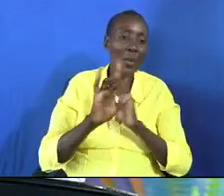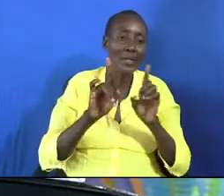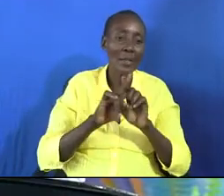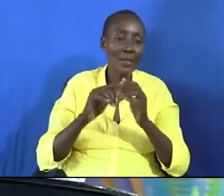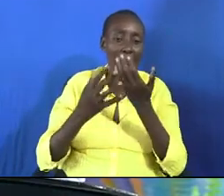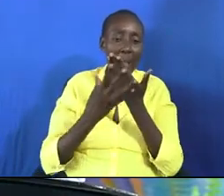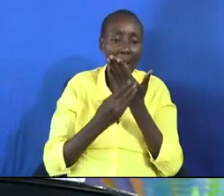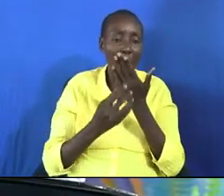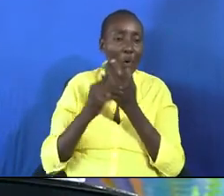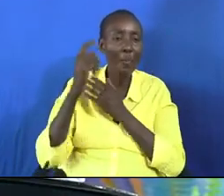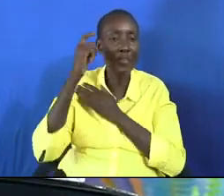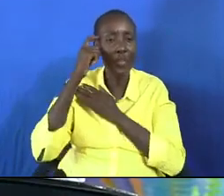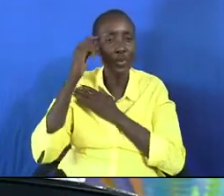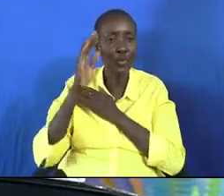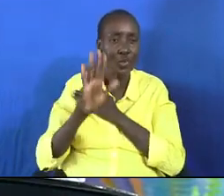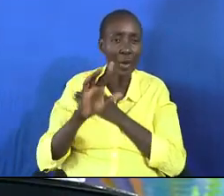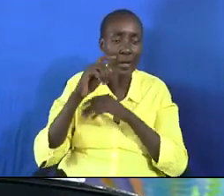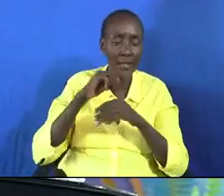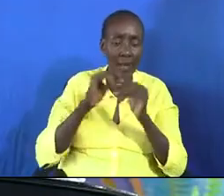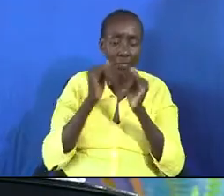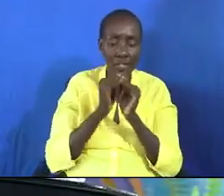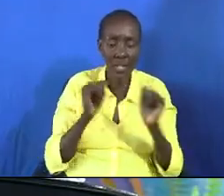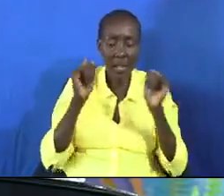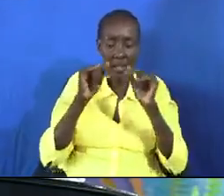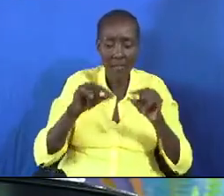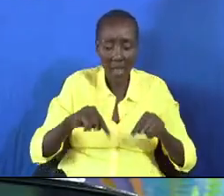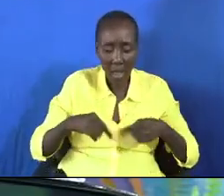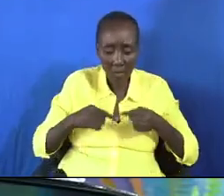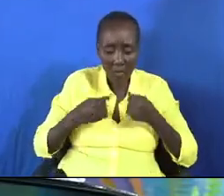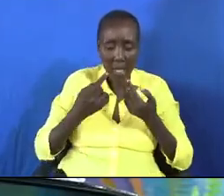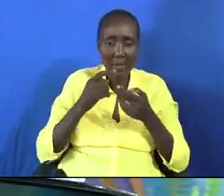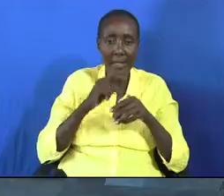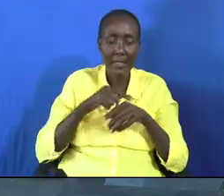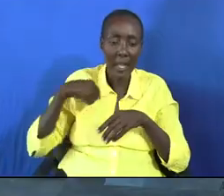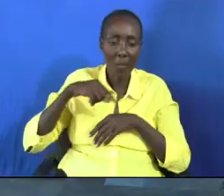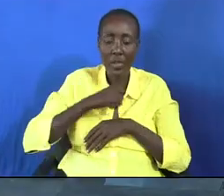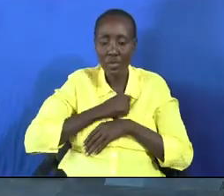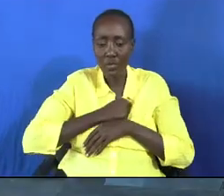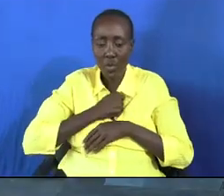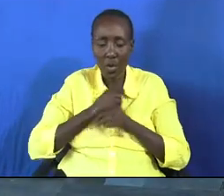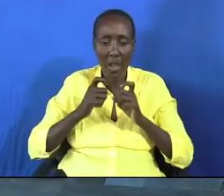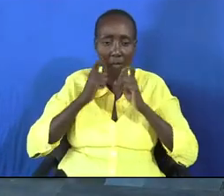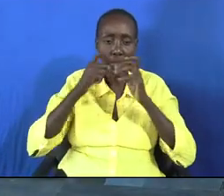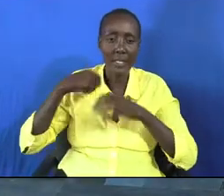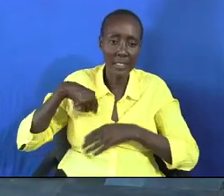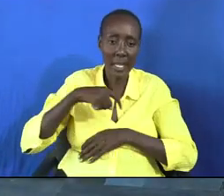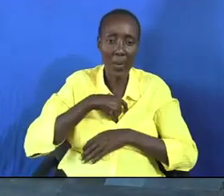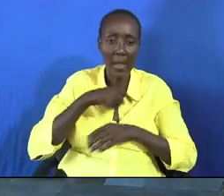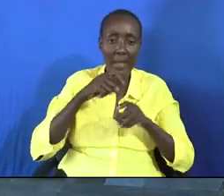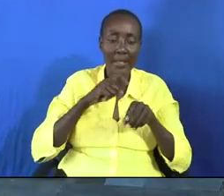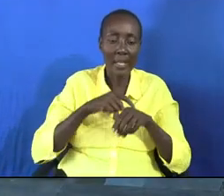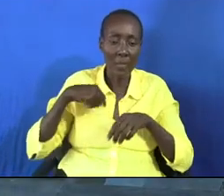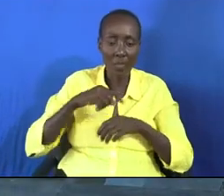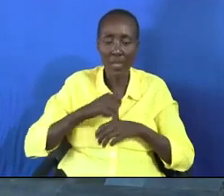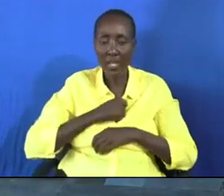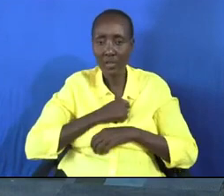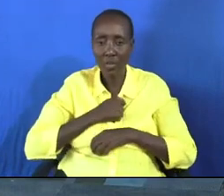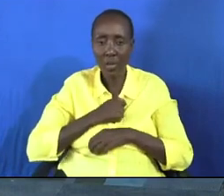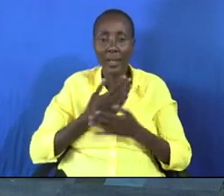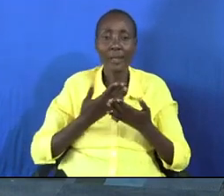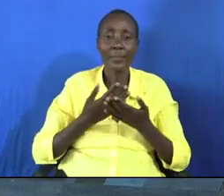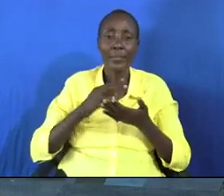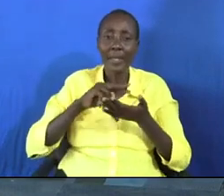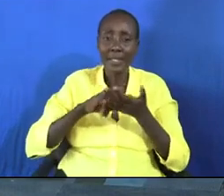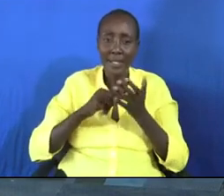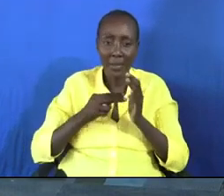thinking. So as we sanctify ourselves, as we repent of our sins, as we confess, and confession